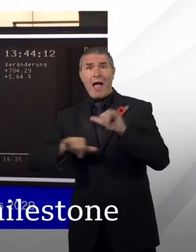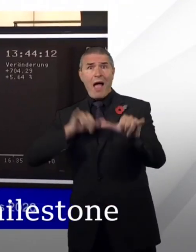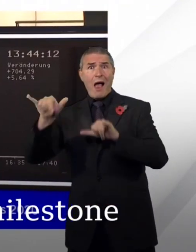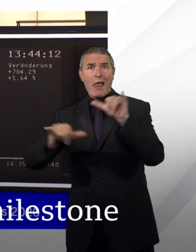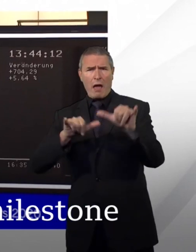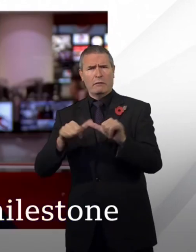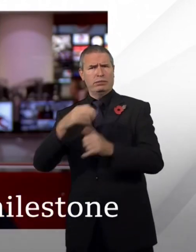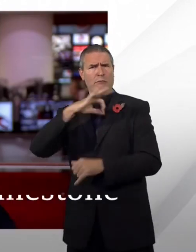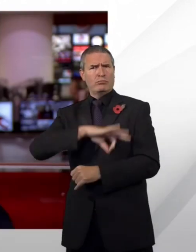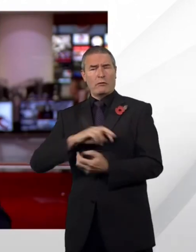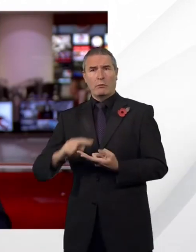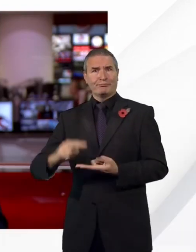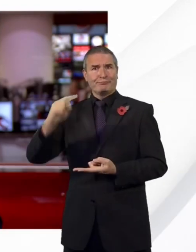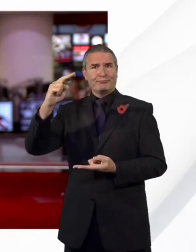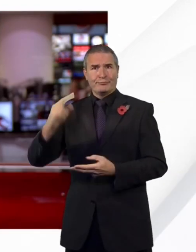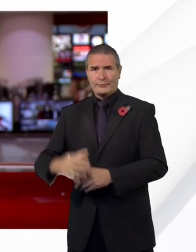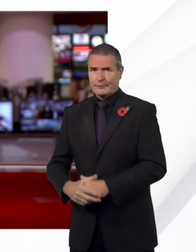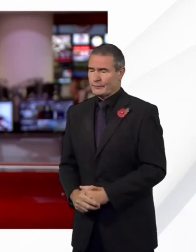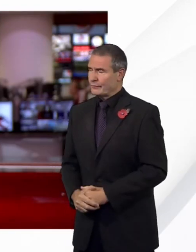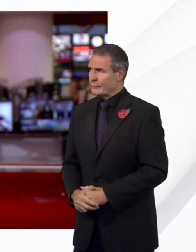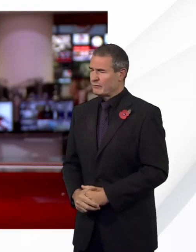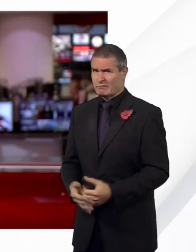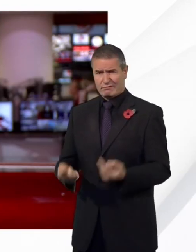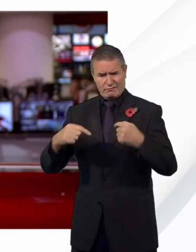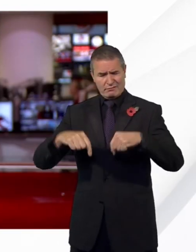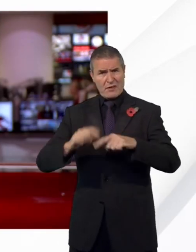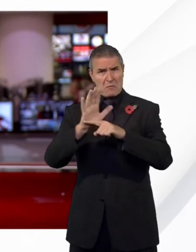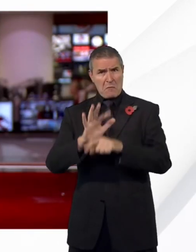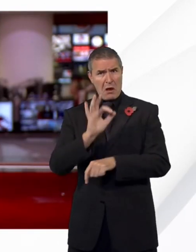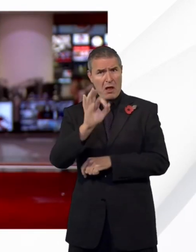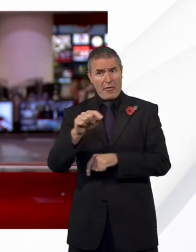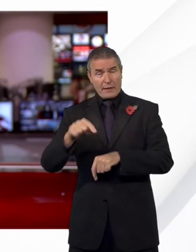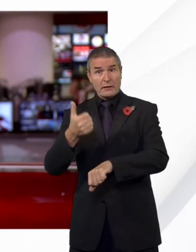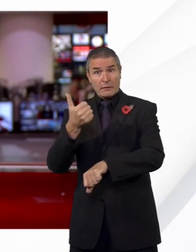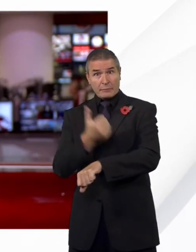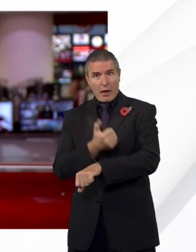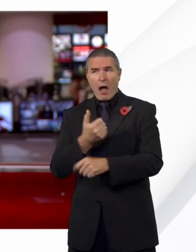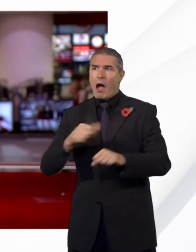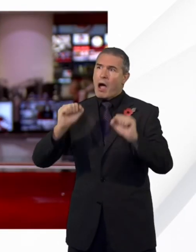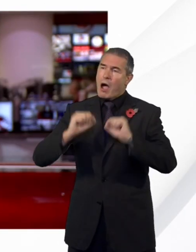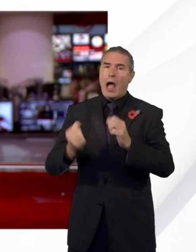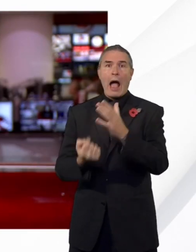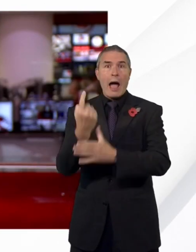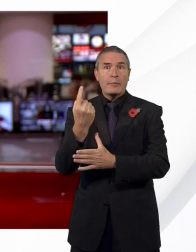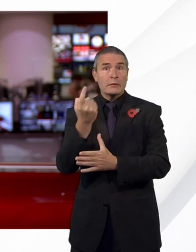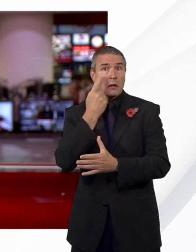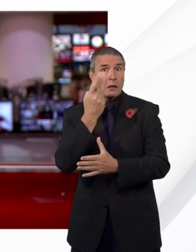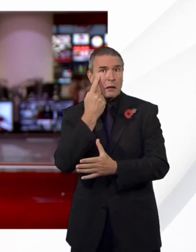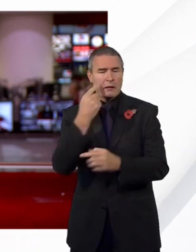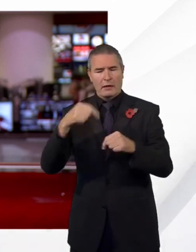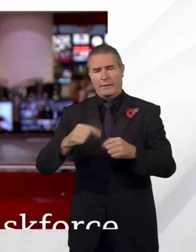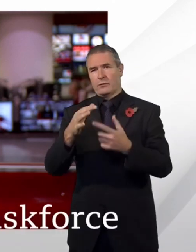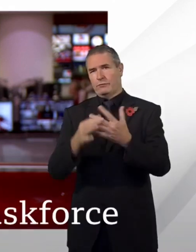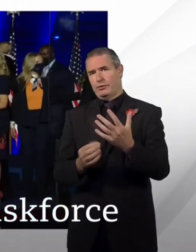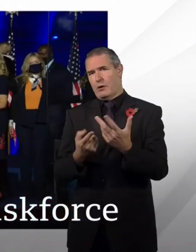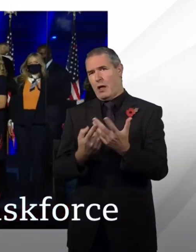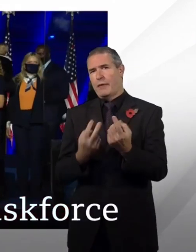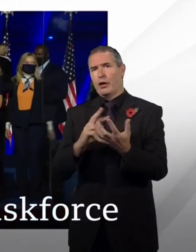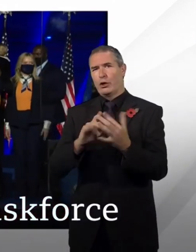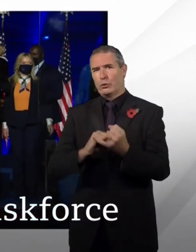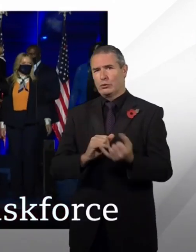right back.